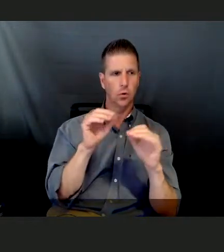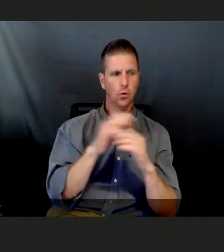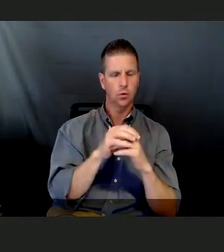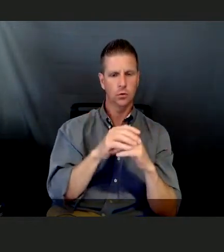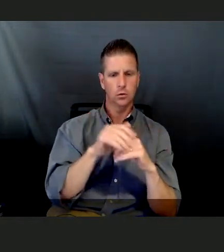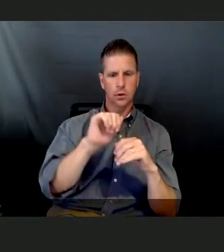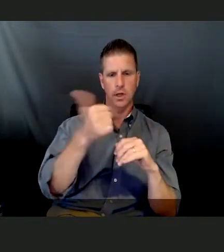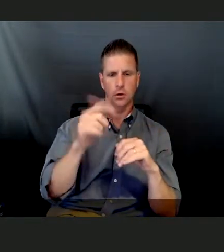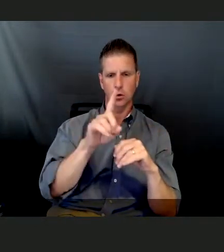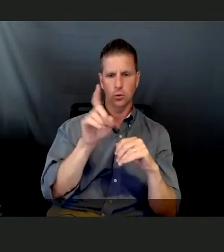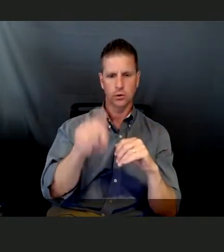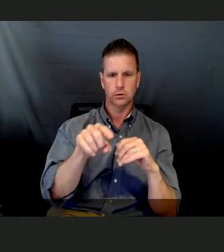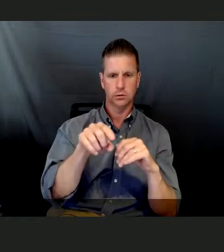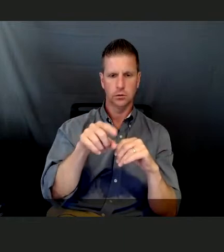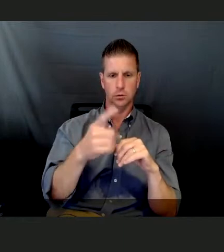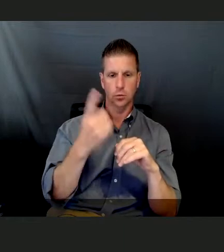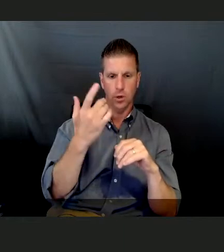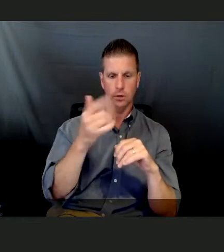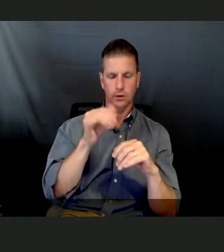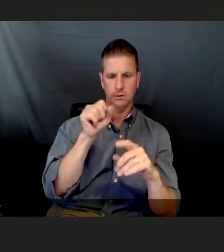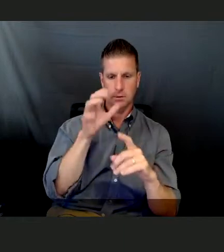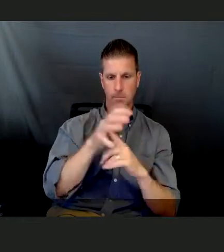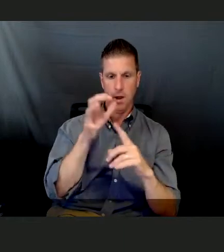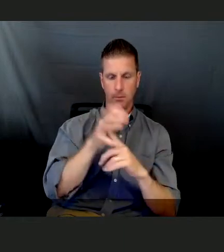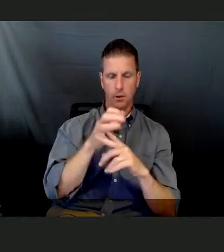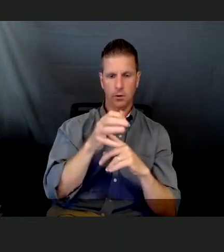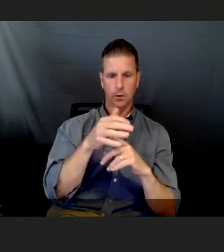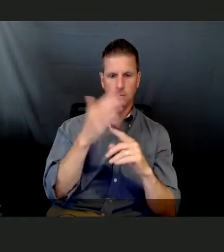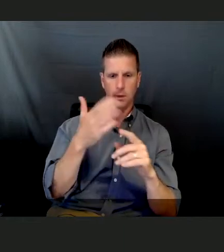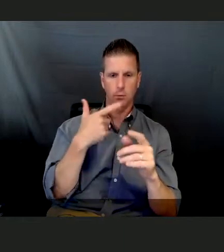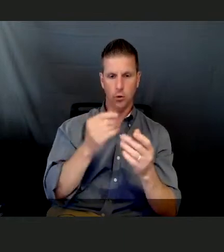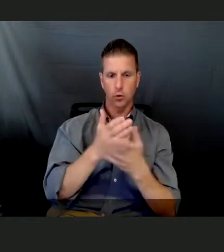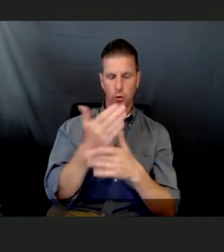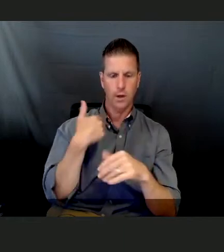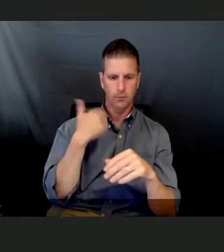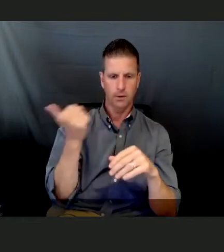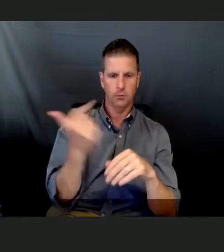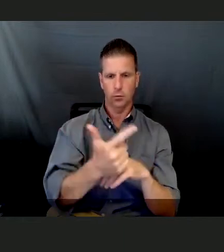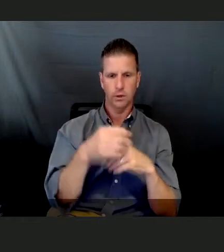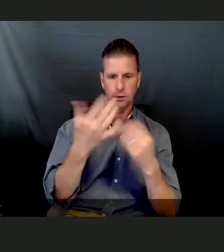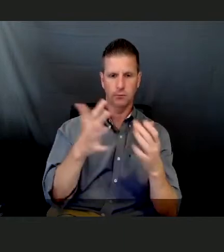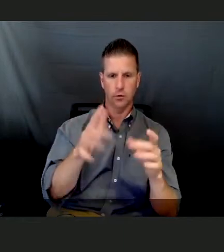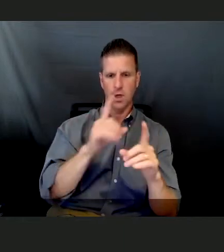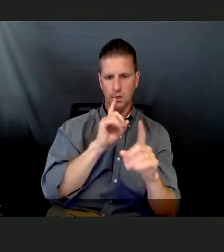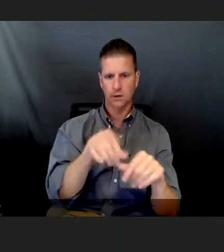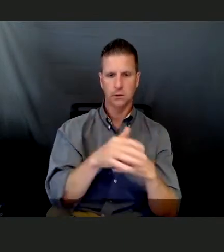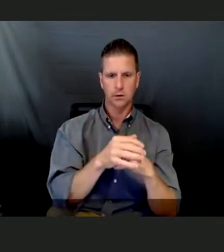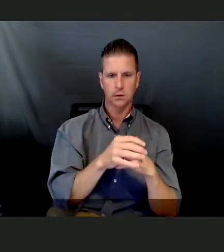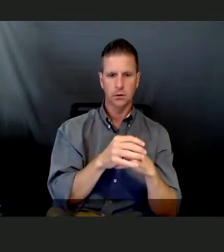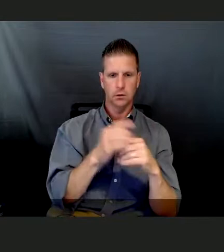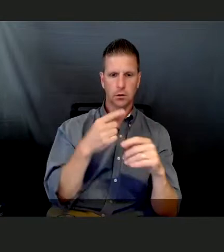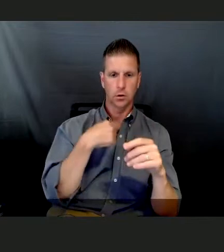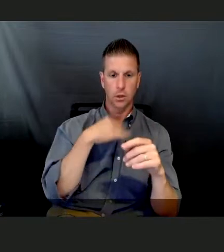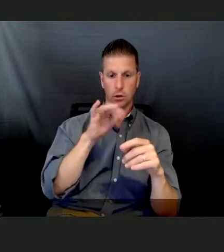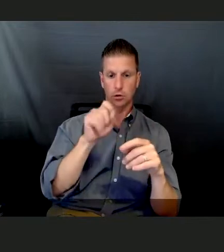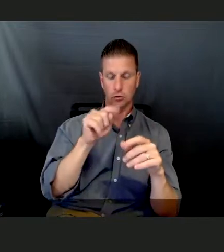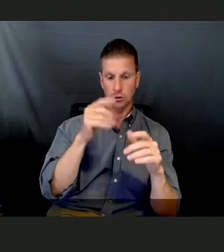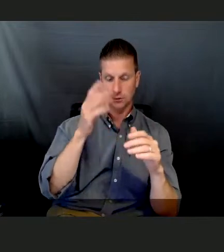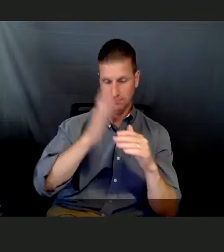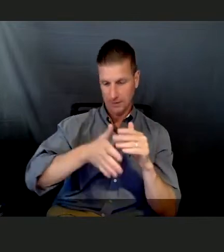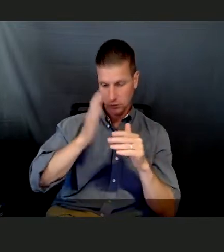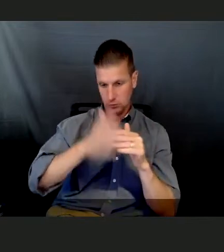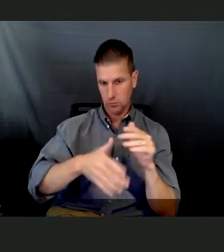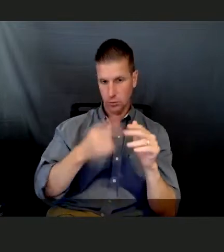Another question, and this one is very popular, and maybe we'll go through and have everyone give their answer. So we are just finishing up